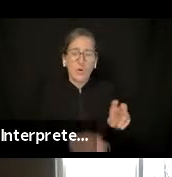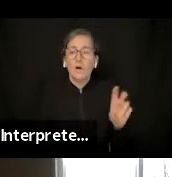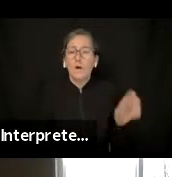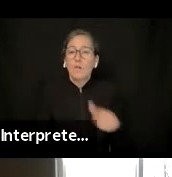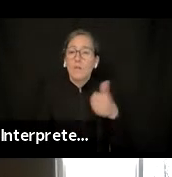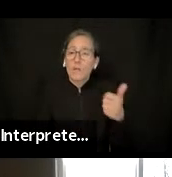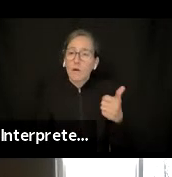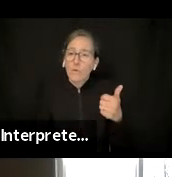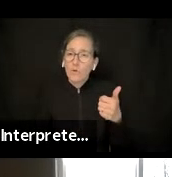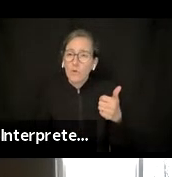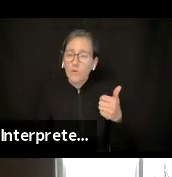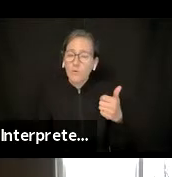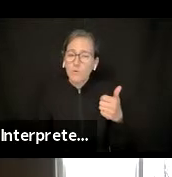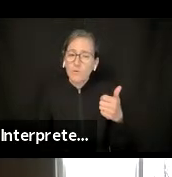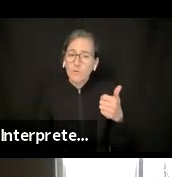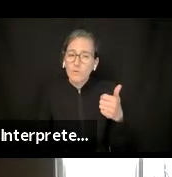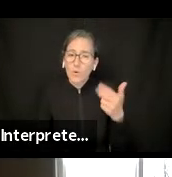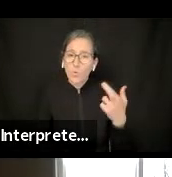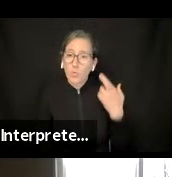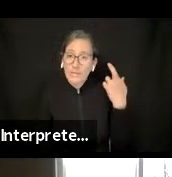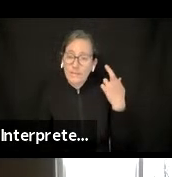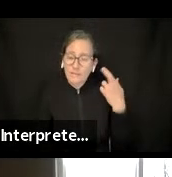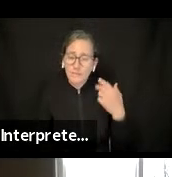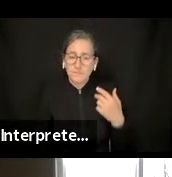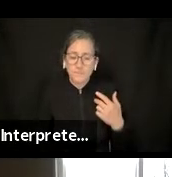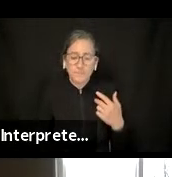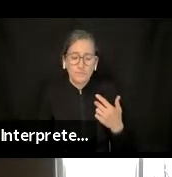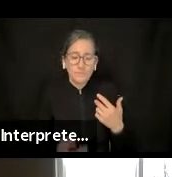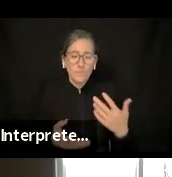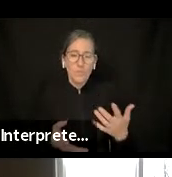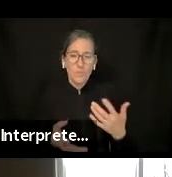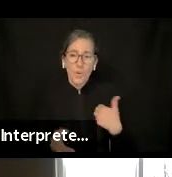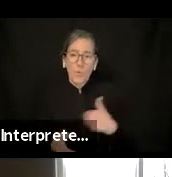also, we wanted to make sure that,